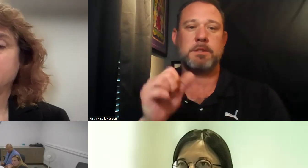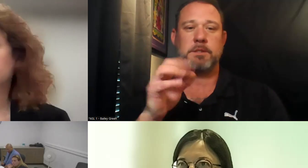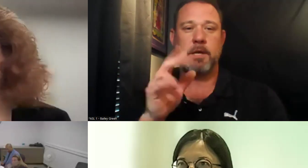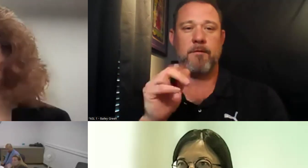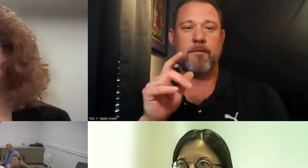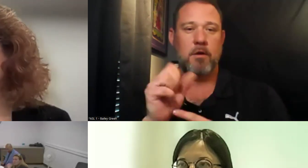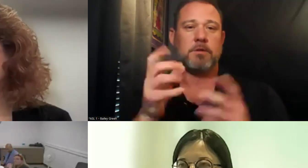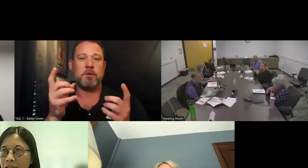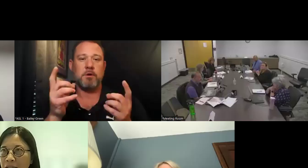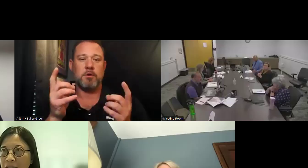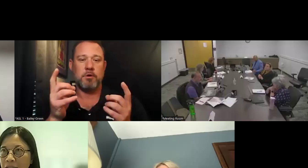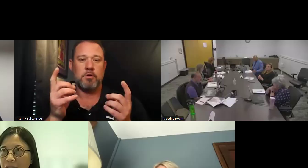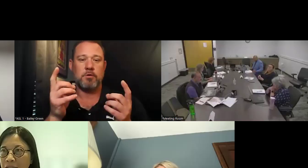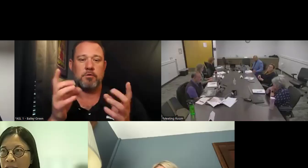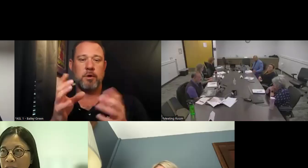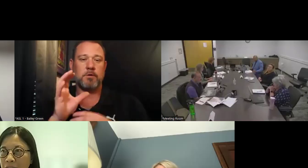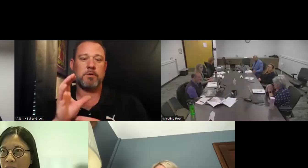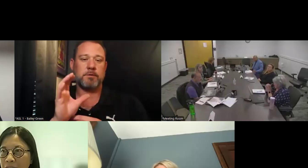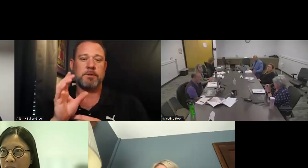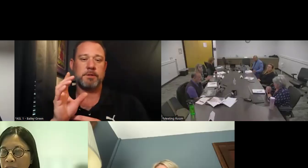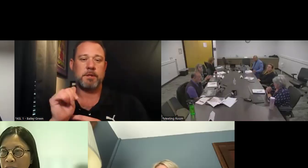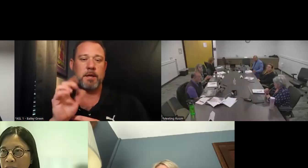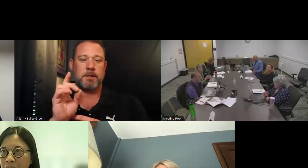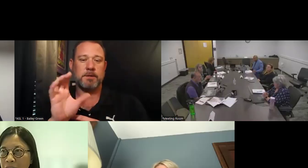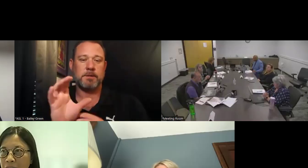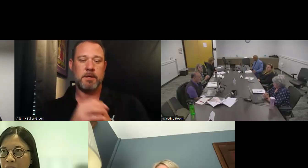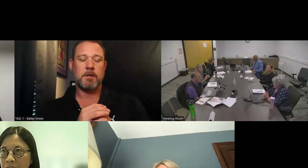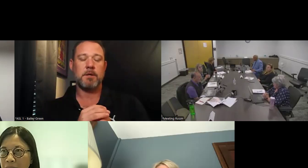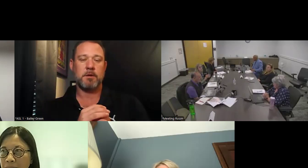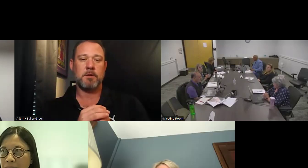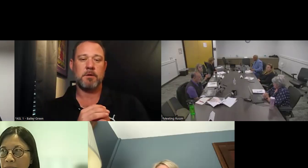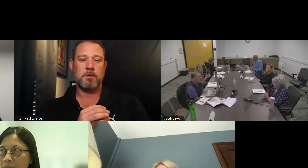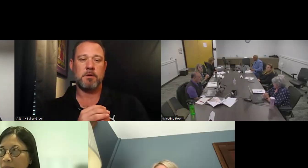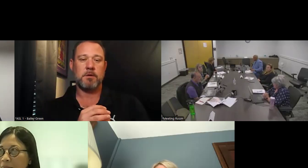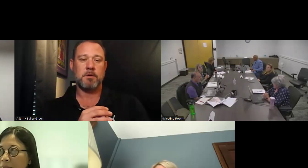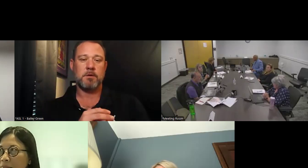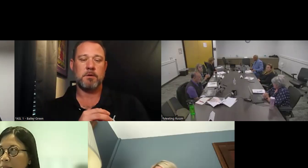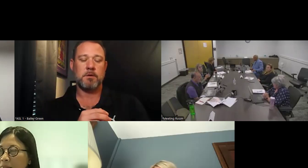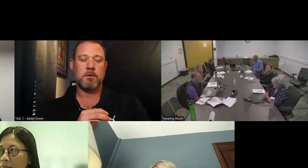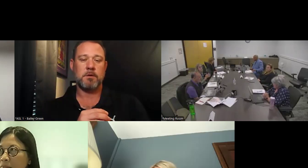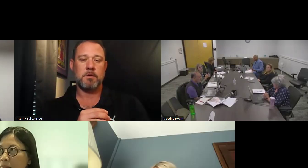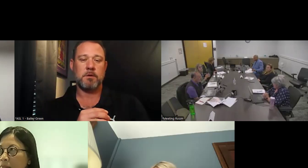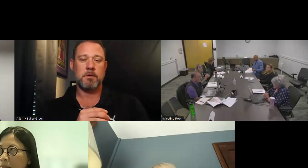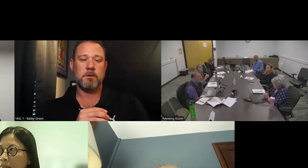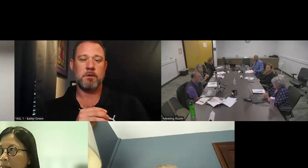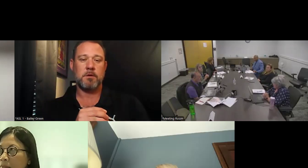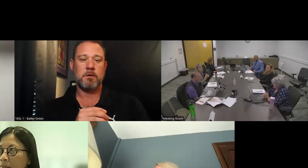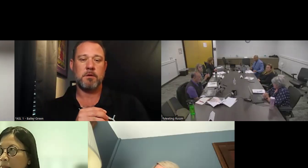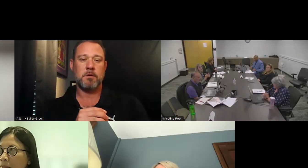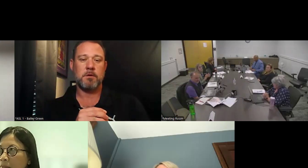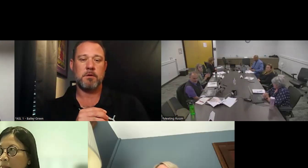the director of the California Department of Public Health funded Alzheimer's Center at UC Davis in